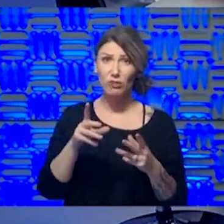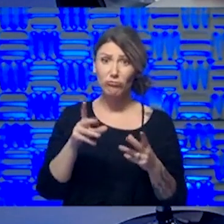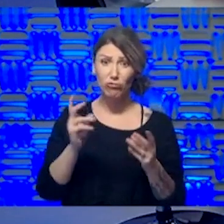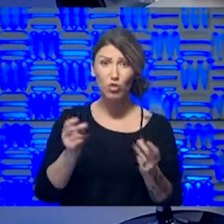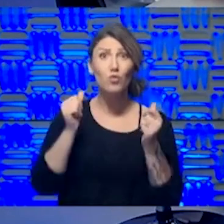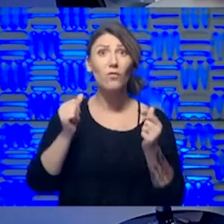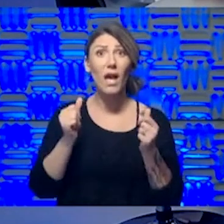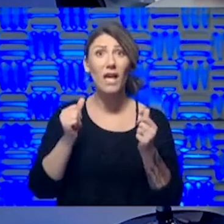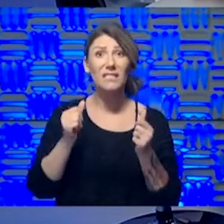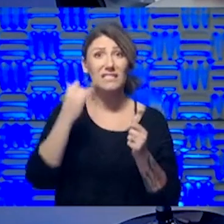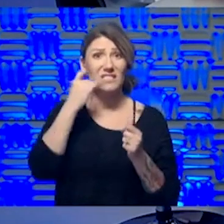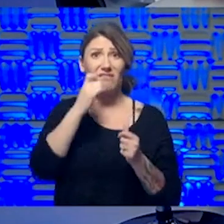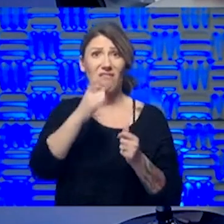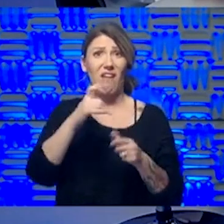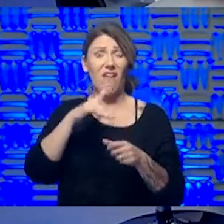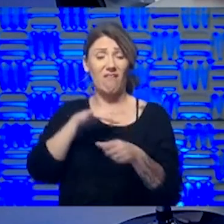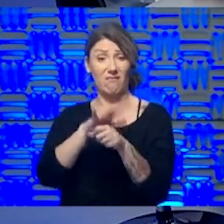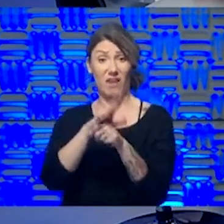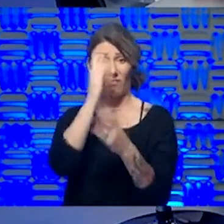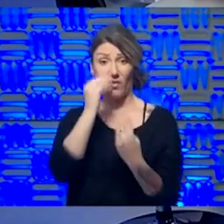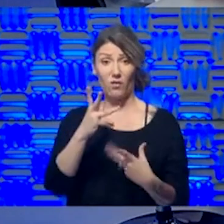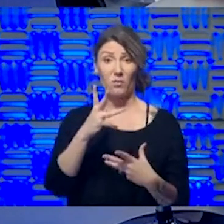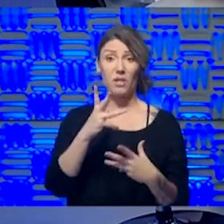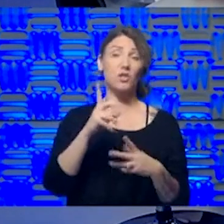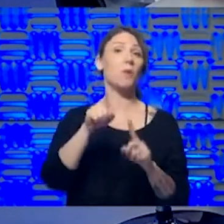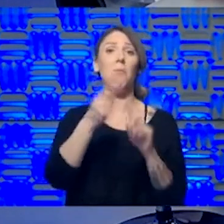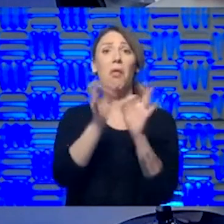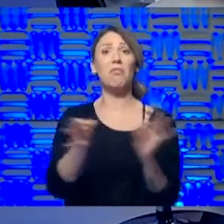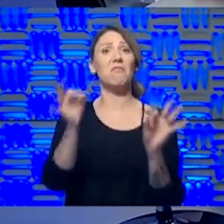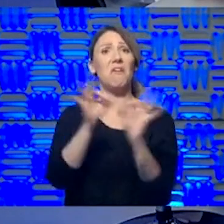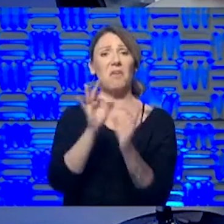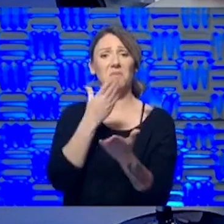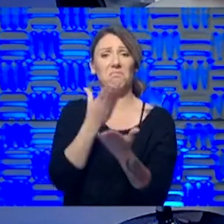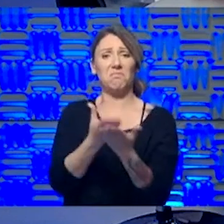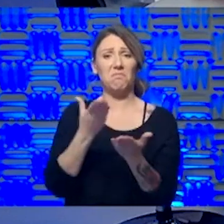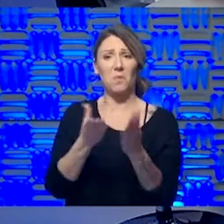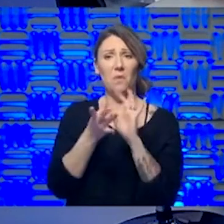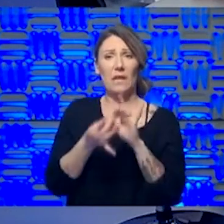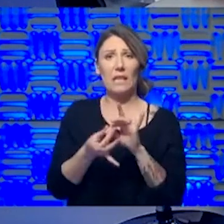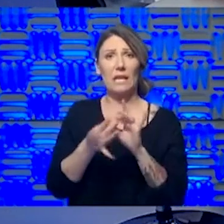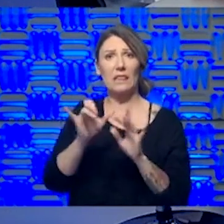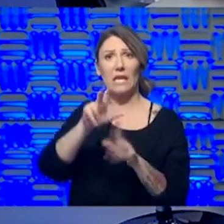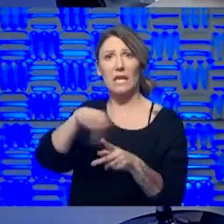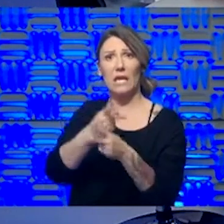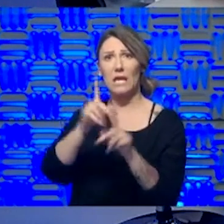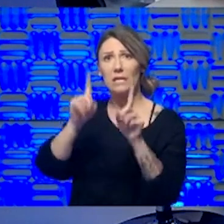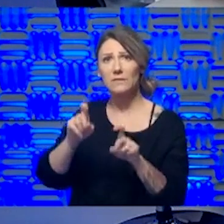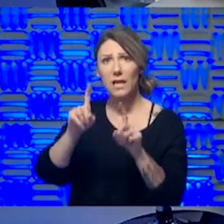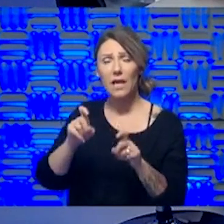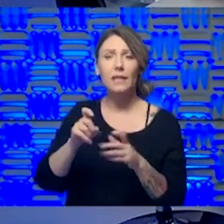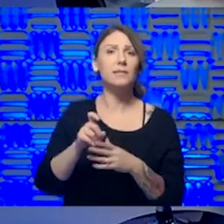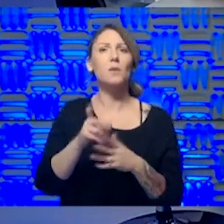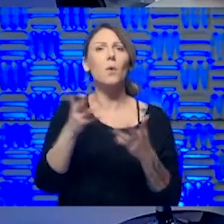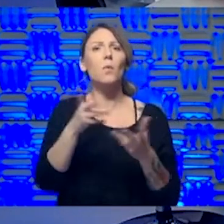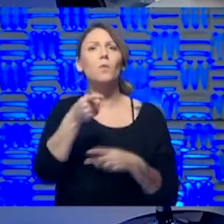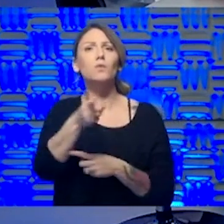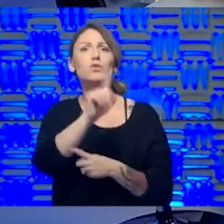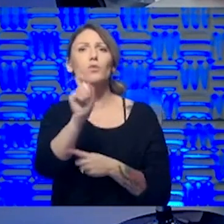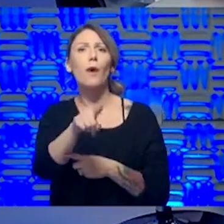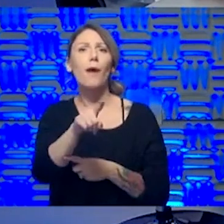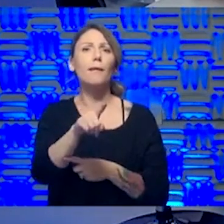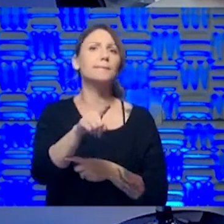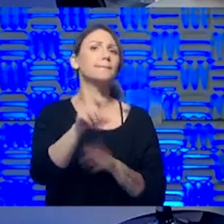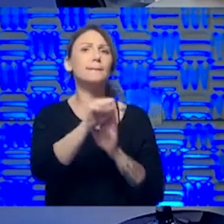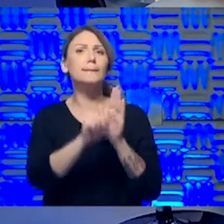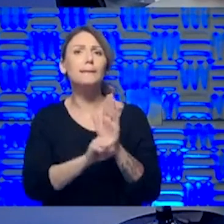enough information about the value of these tests? Or what questions, would you guys ask of the state to figure out if this is going to be worth